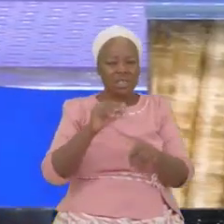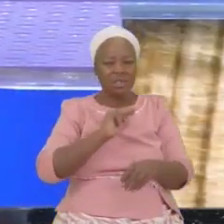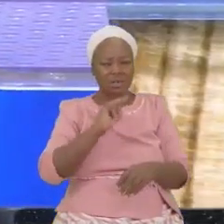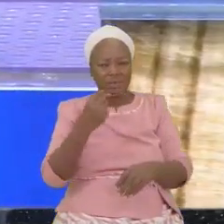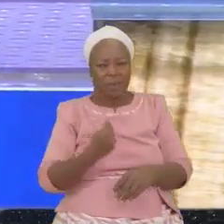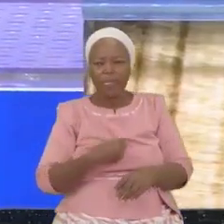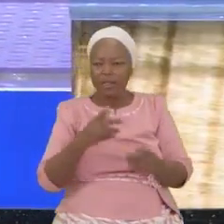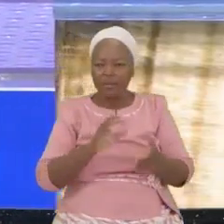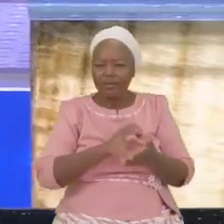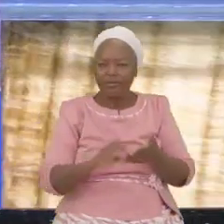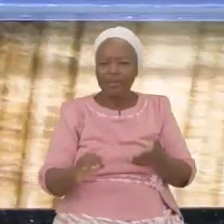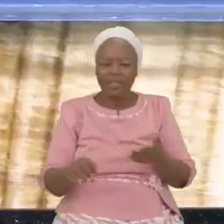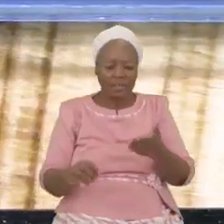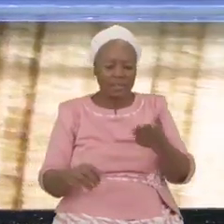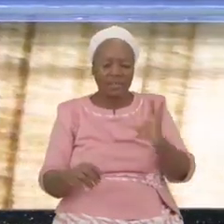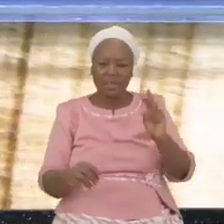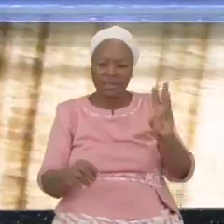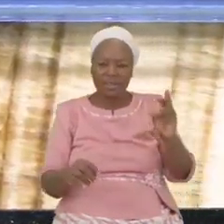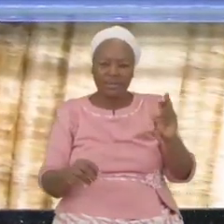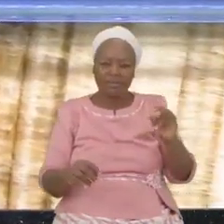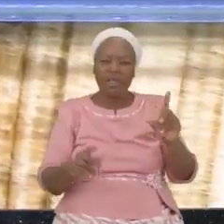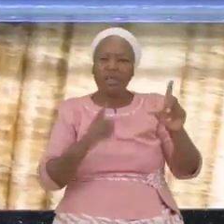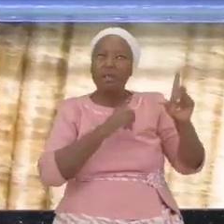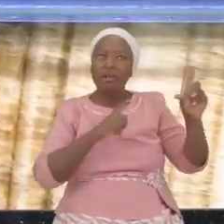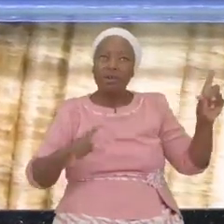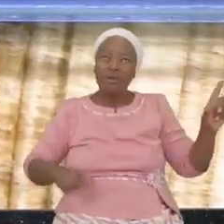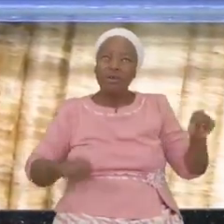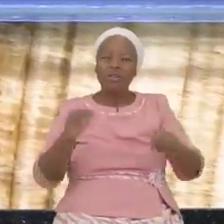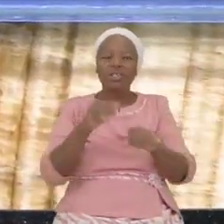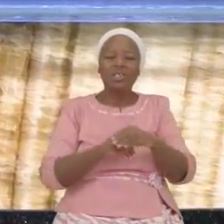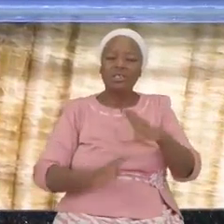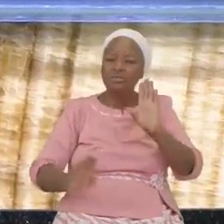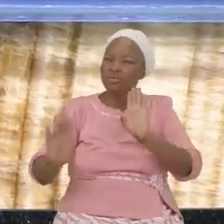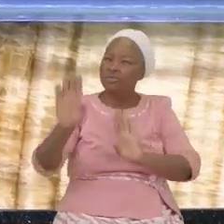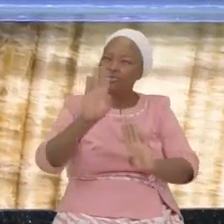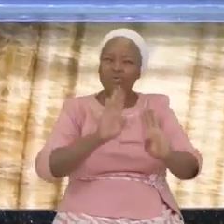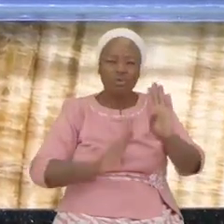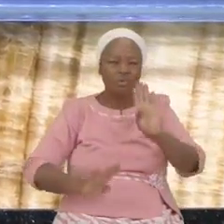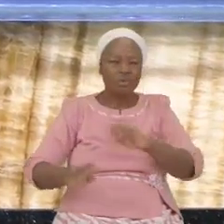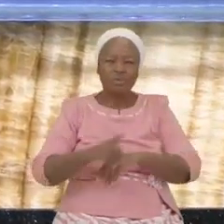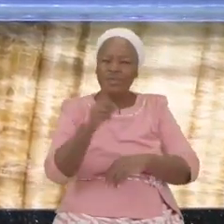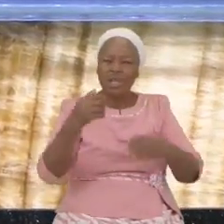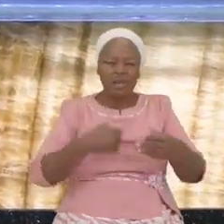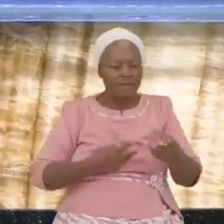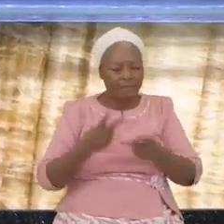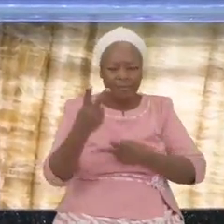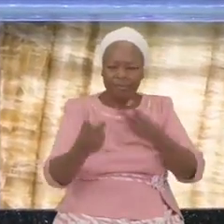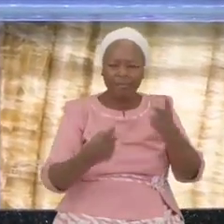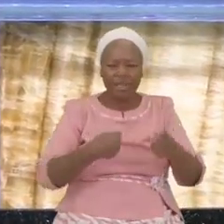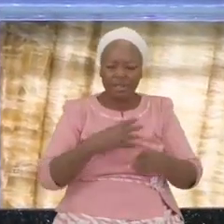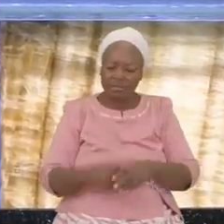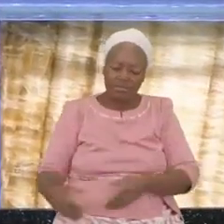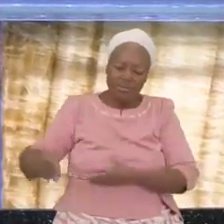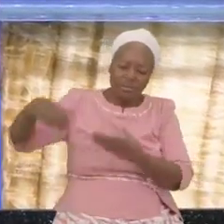16. In verse 16, Lord, in trouble, they have visited thee. They poured out